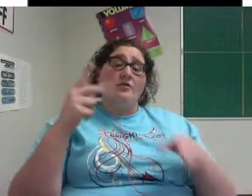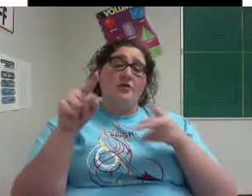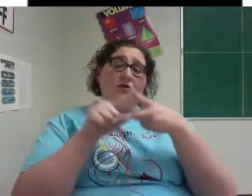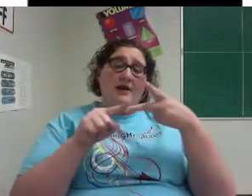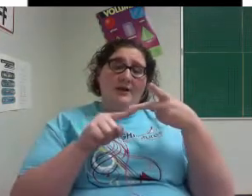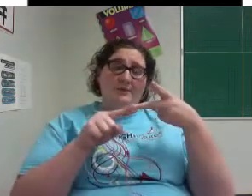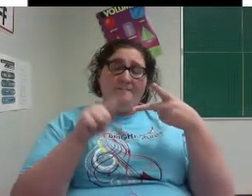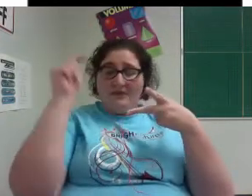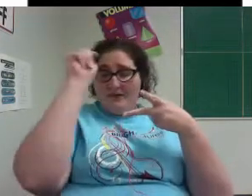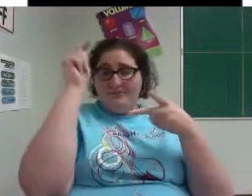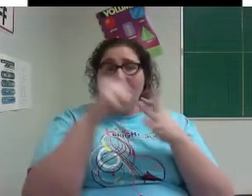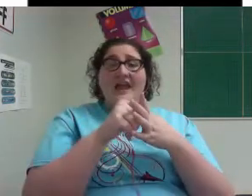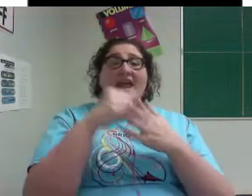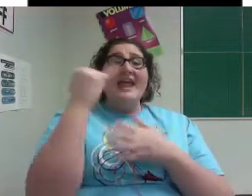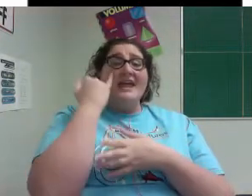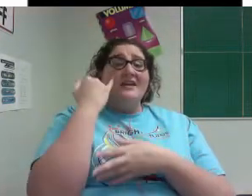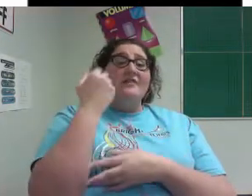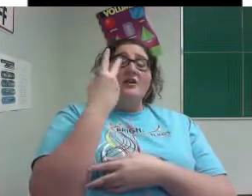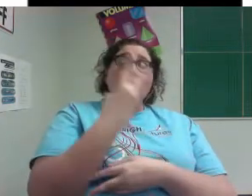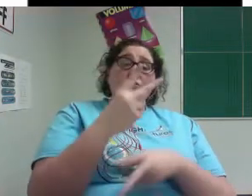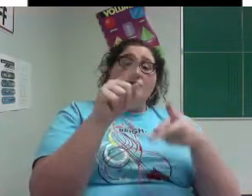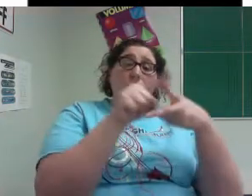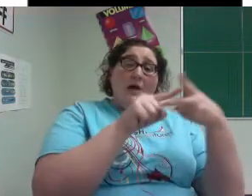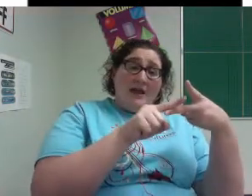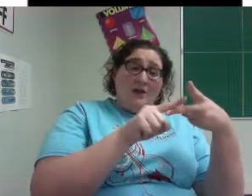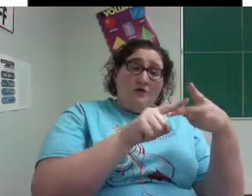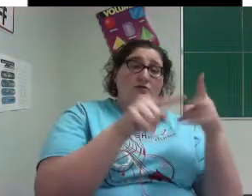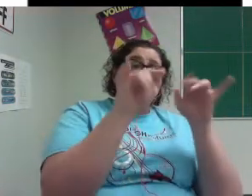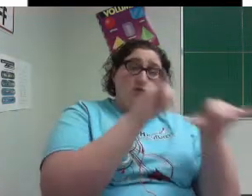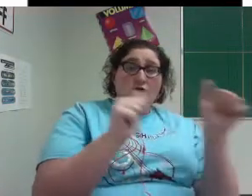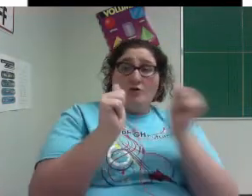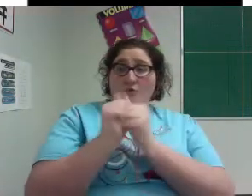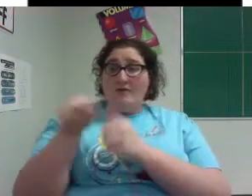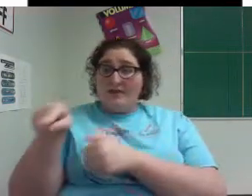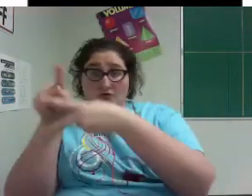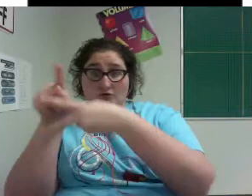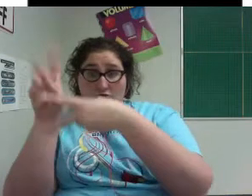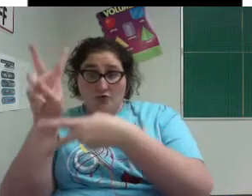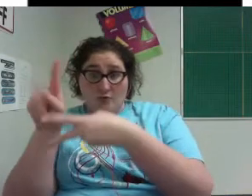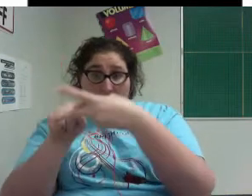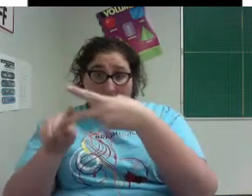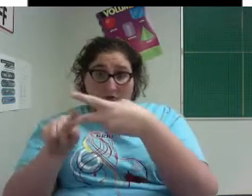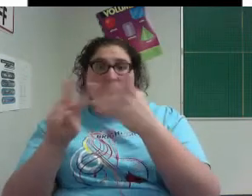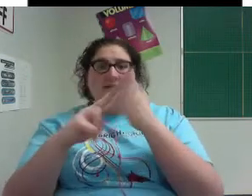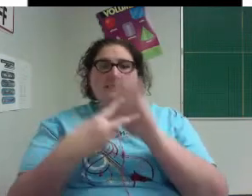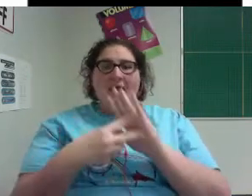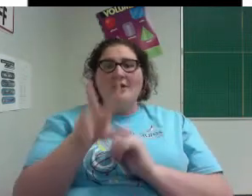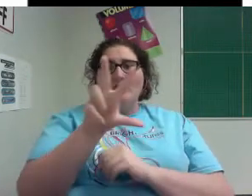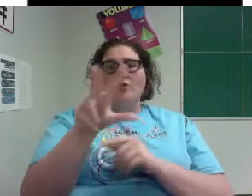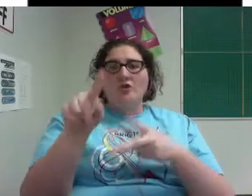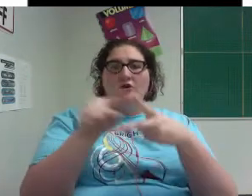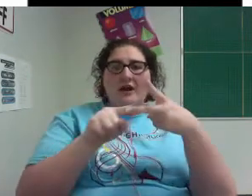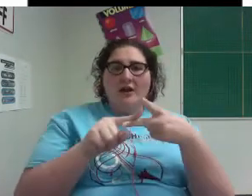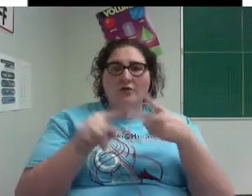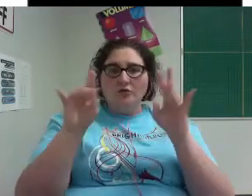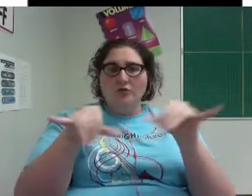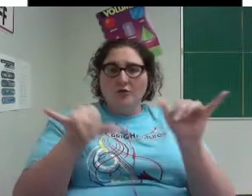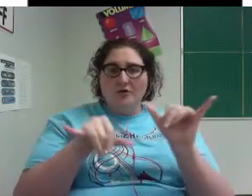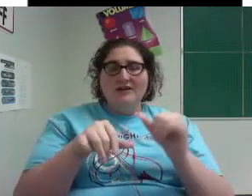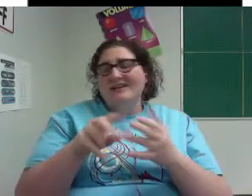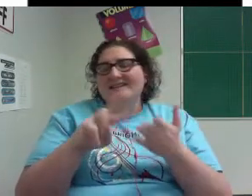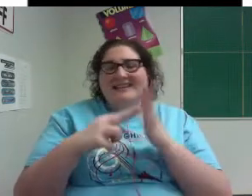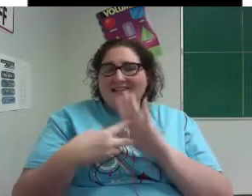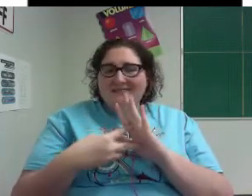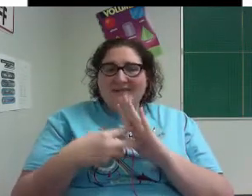Third angle theorem. If two angles of one triangle are congruent to two angles of another triangle, then the third angles are congruent. That just means if we are